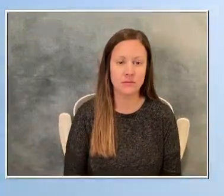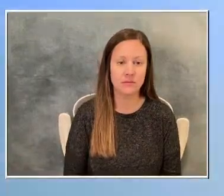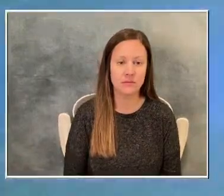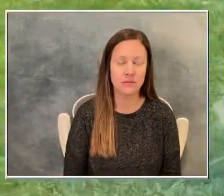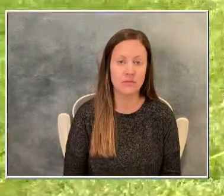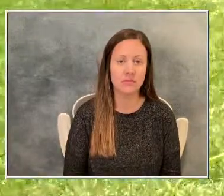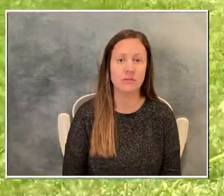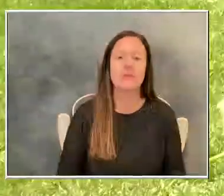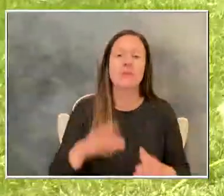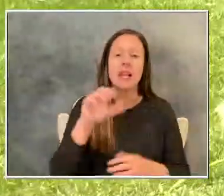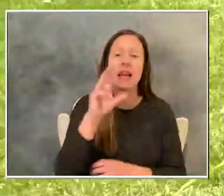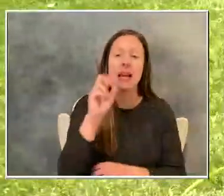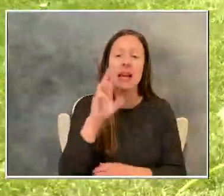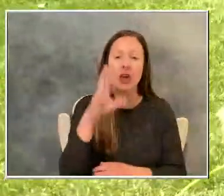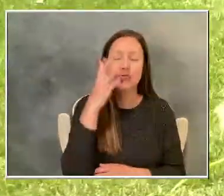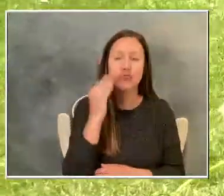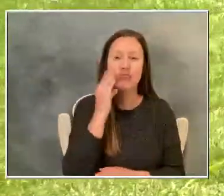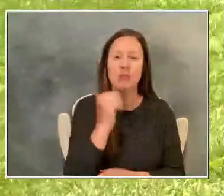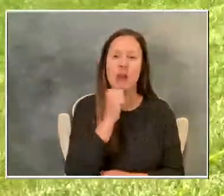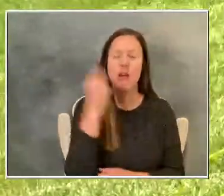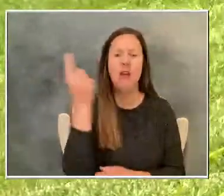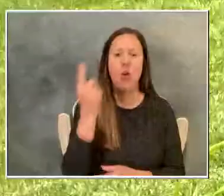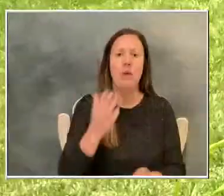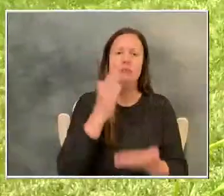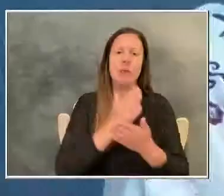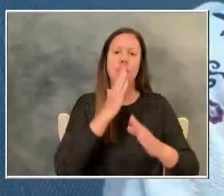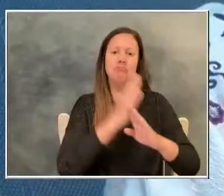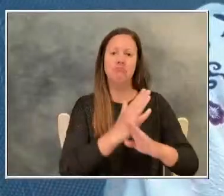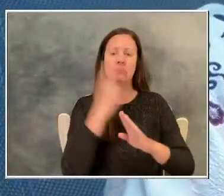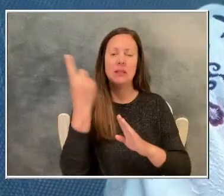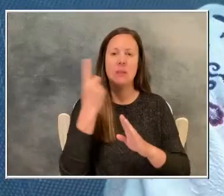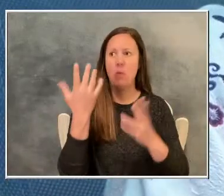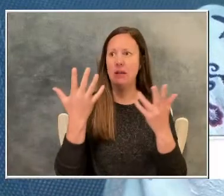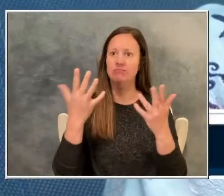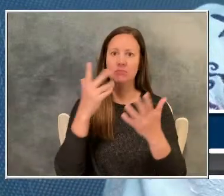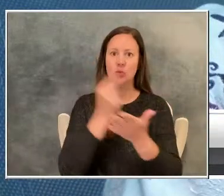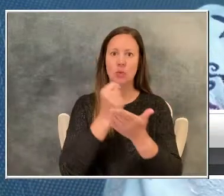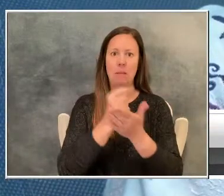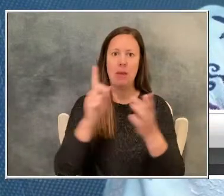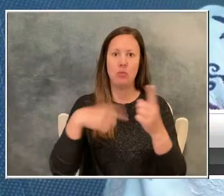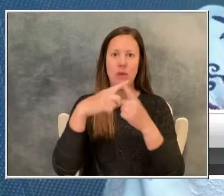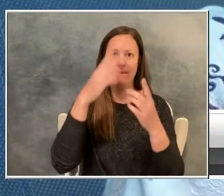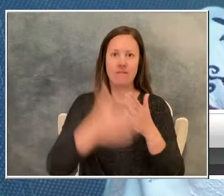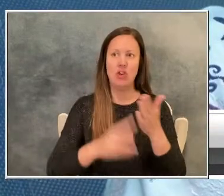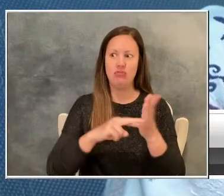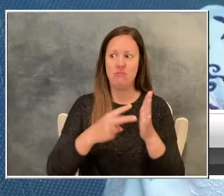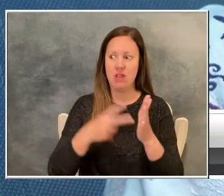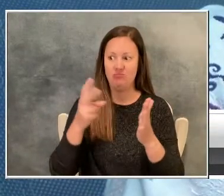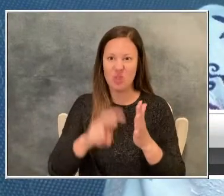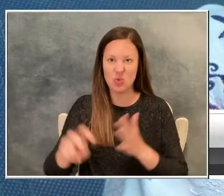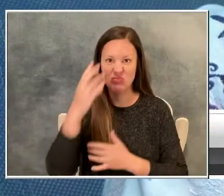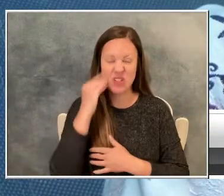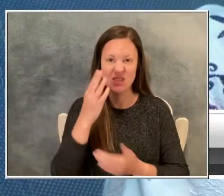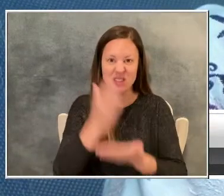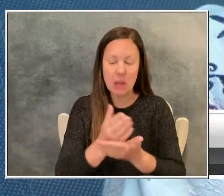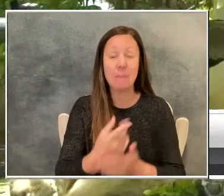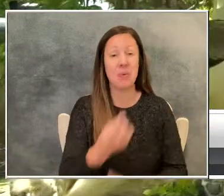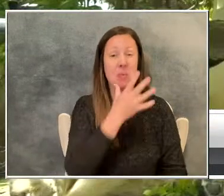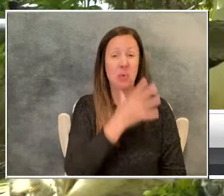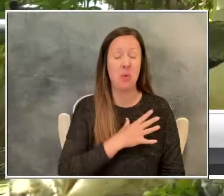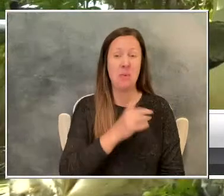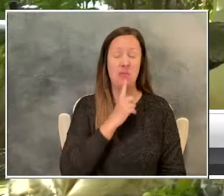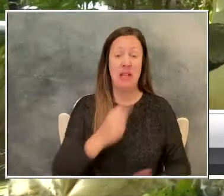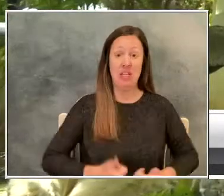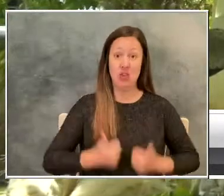cancer journey doesn't always stop once treatment is complete. For one woman, survivorship has been the hardest part, both physically